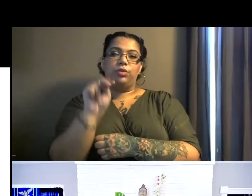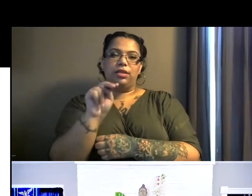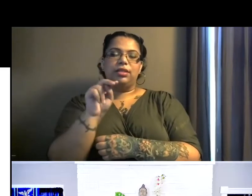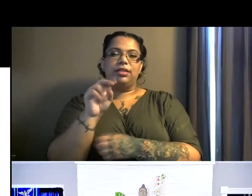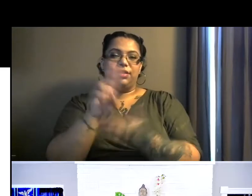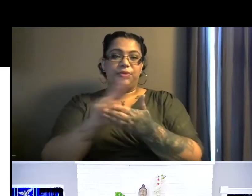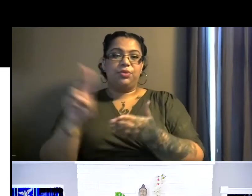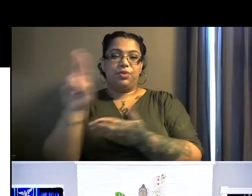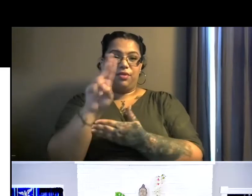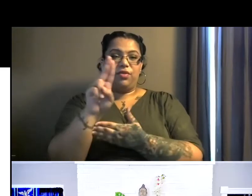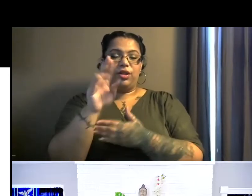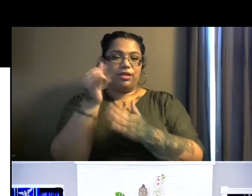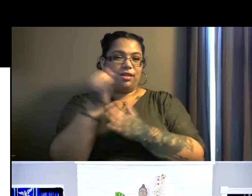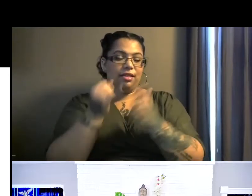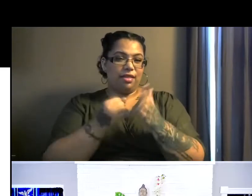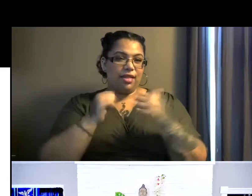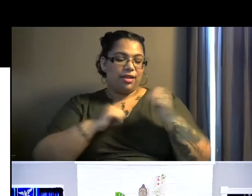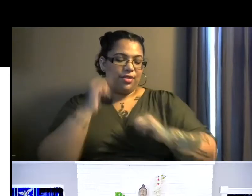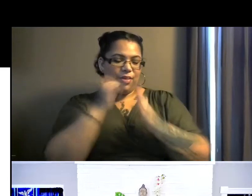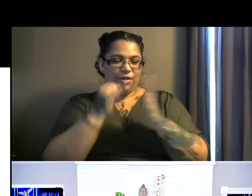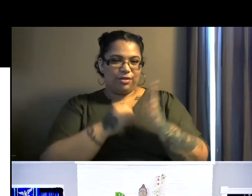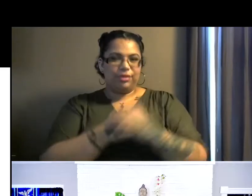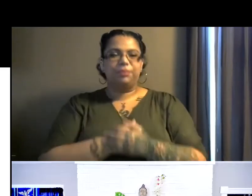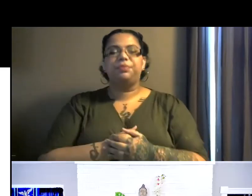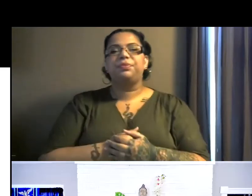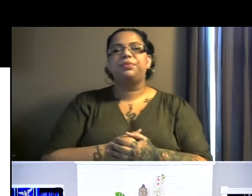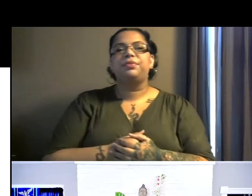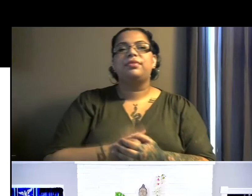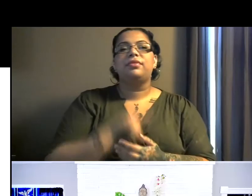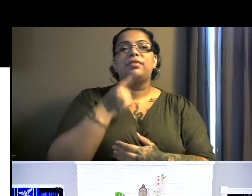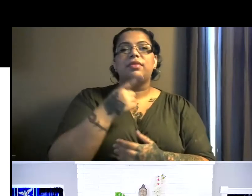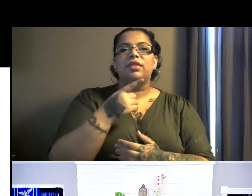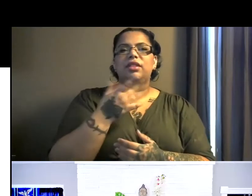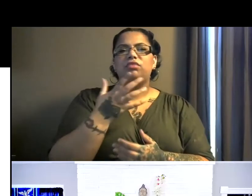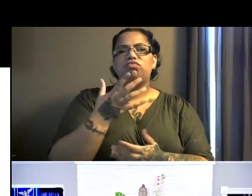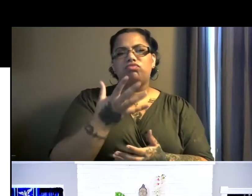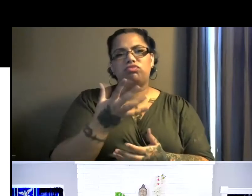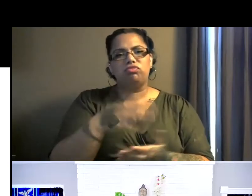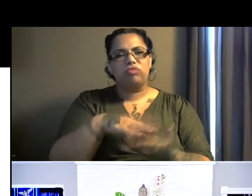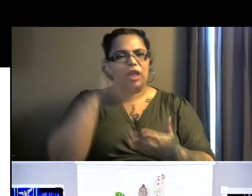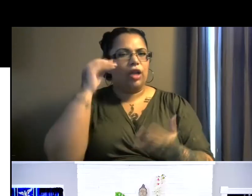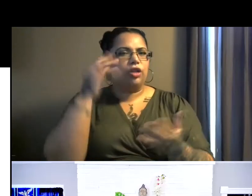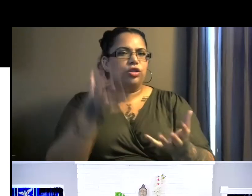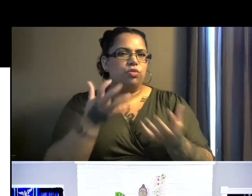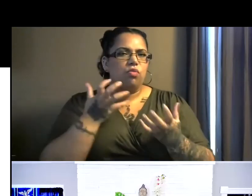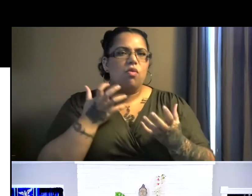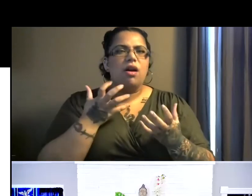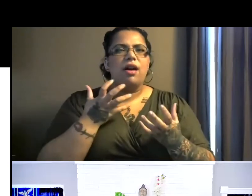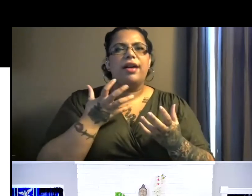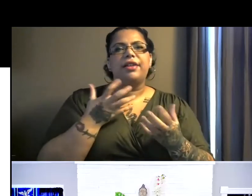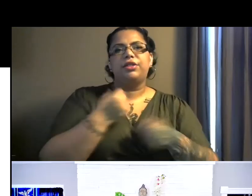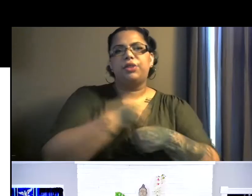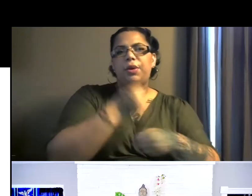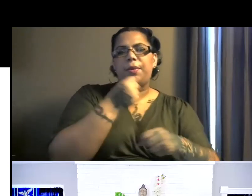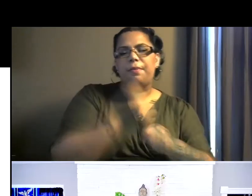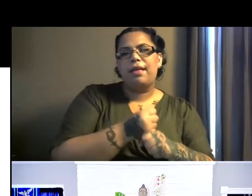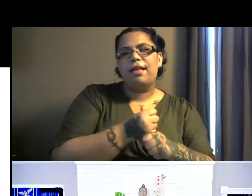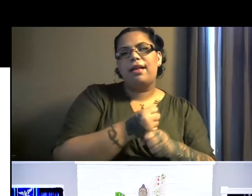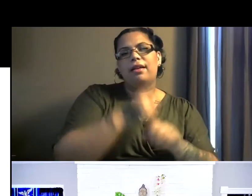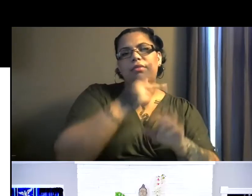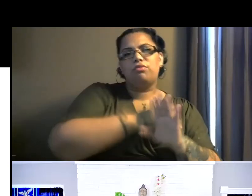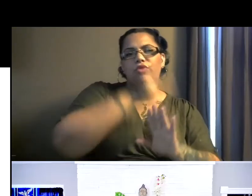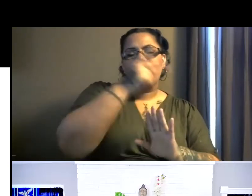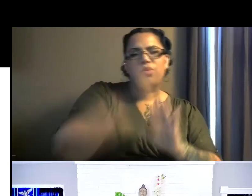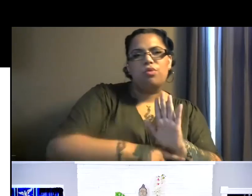Deletta discovered a passion for creating performance and programs that inspire